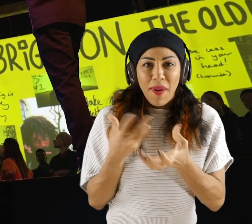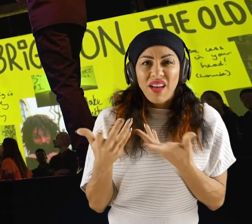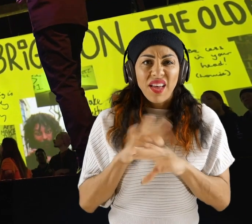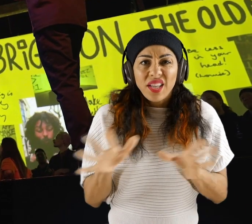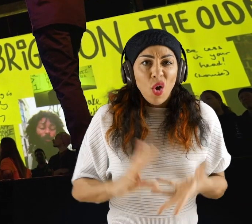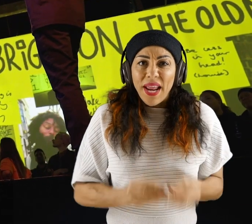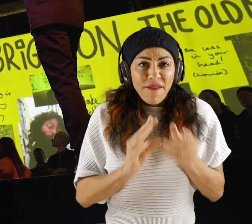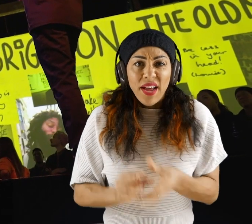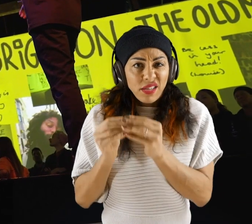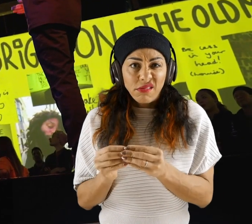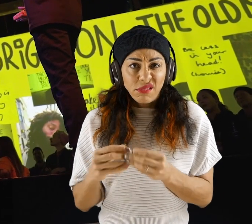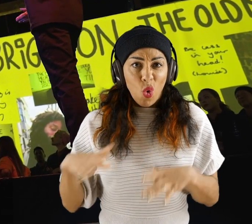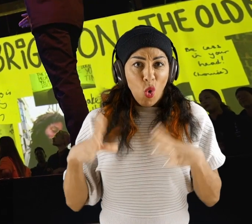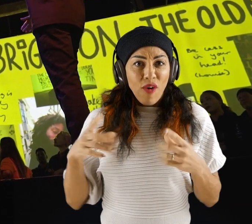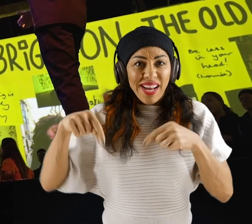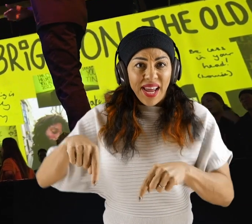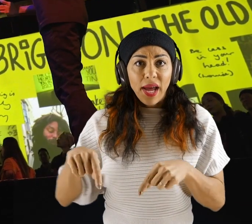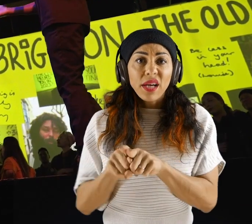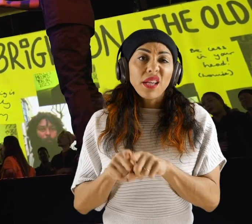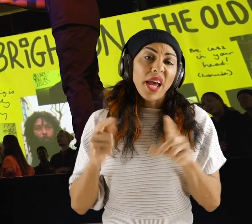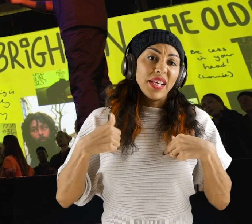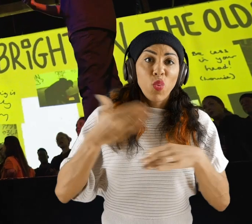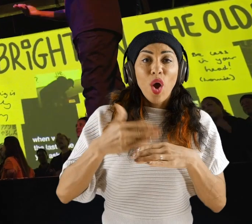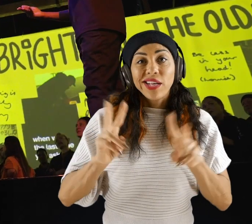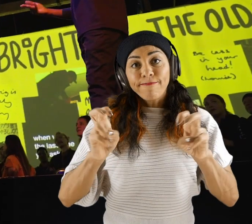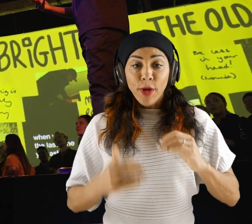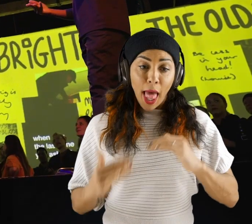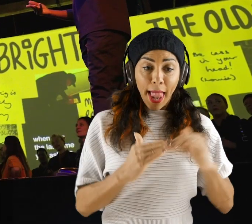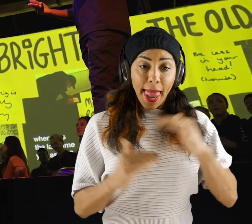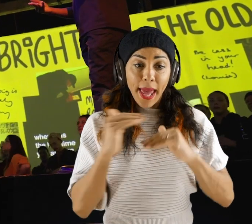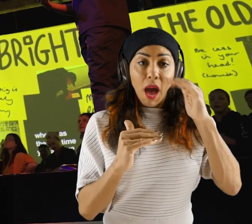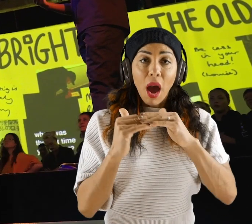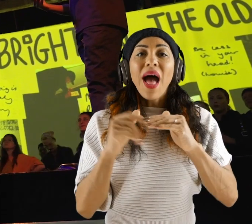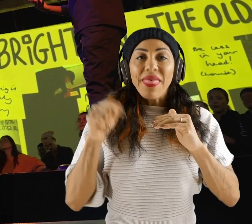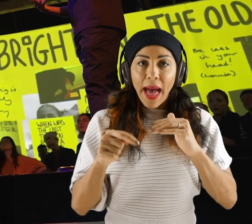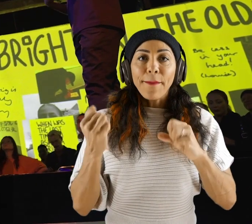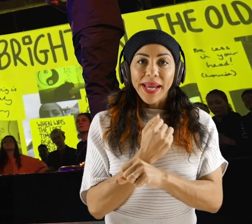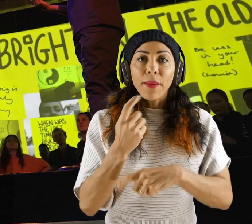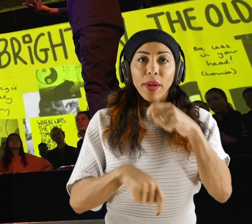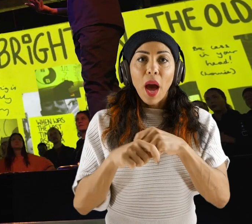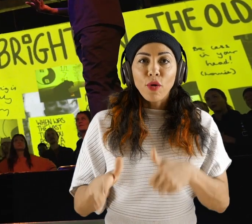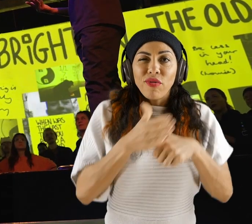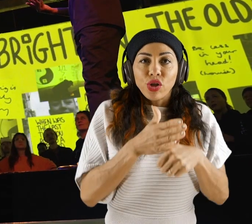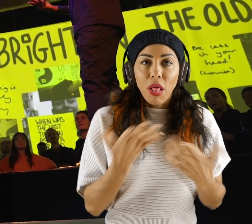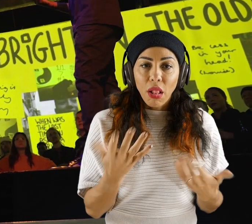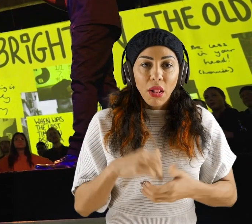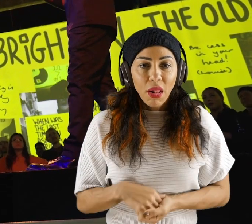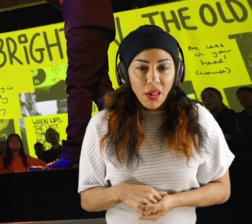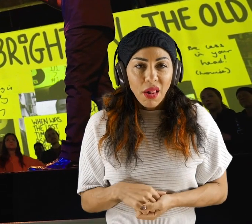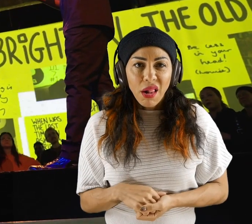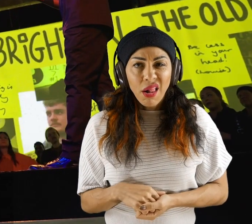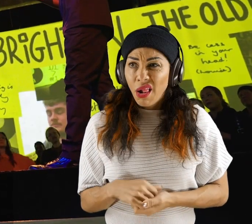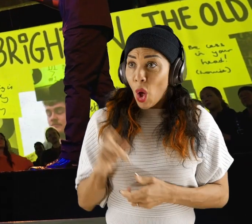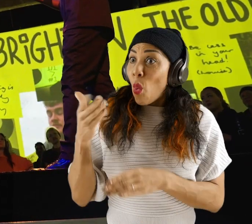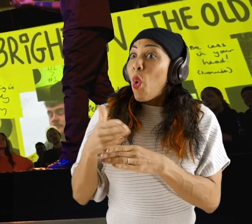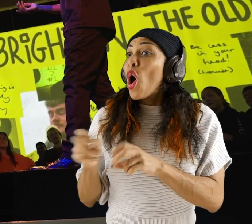here. It's like layering that makes something original. I've never seen a piece of work since that feels like it's copying me, and if it's like